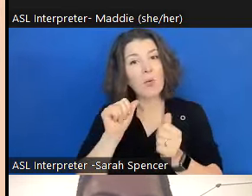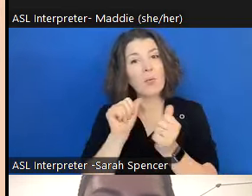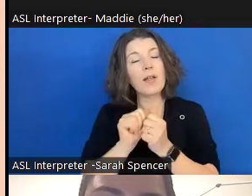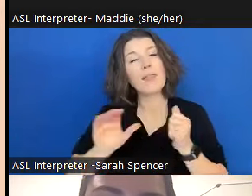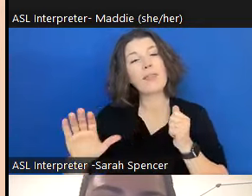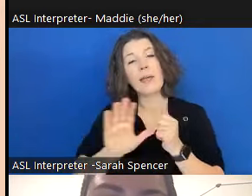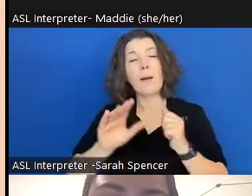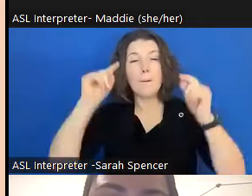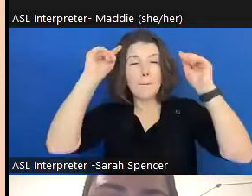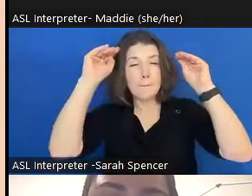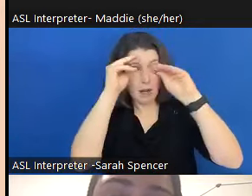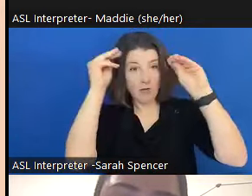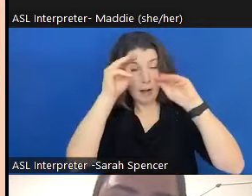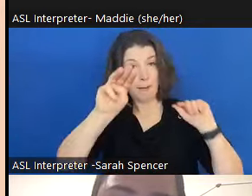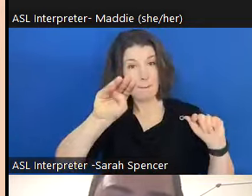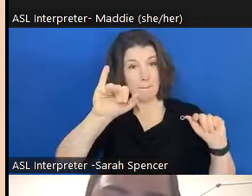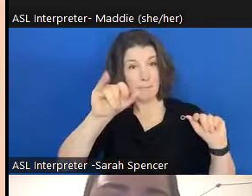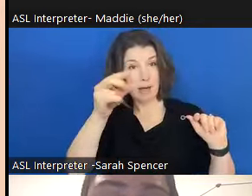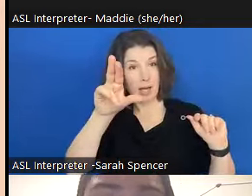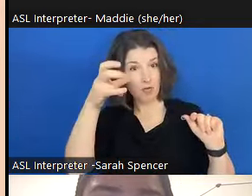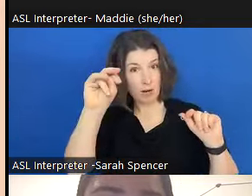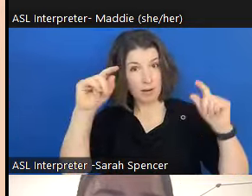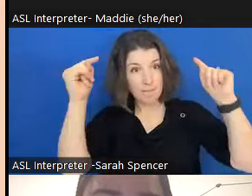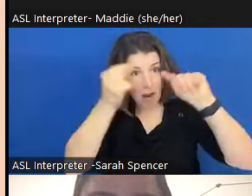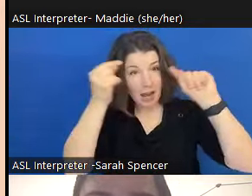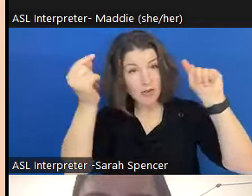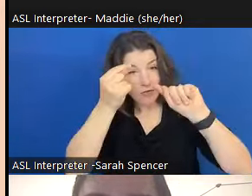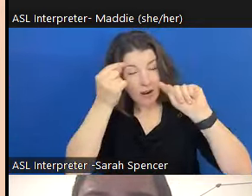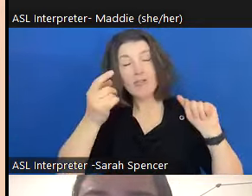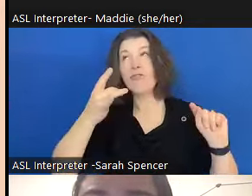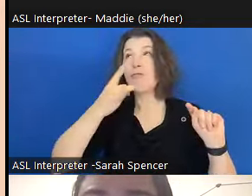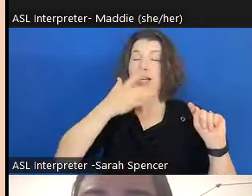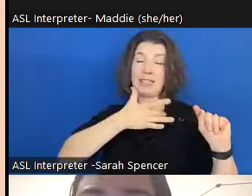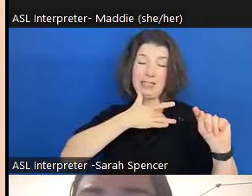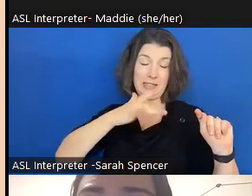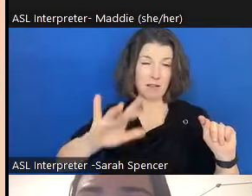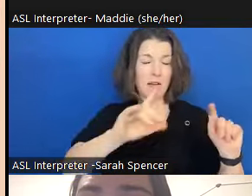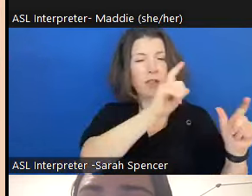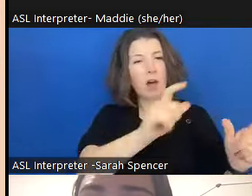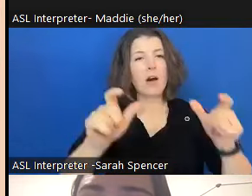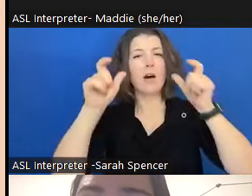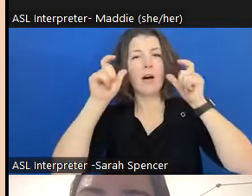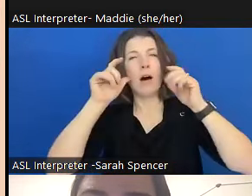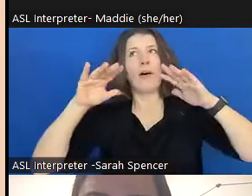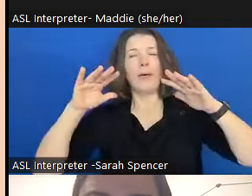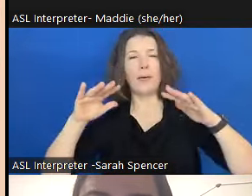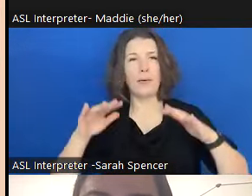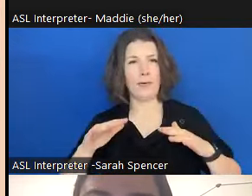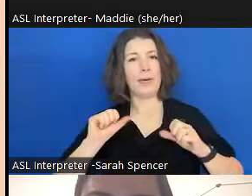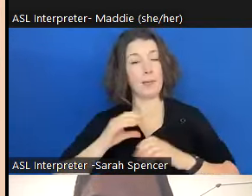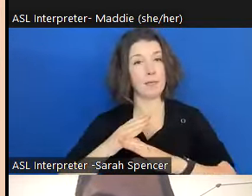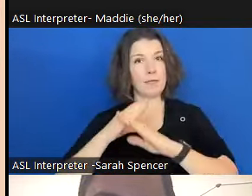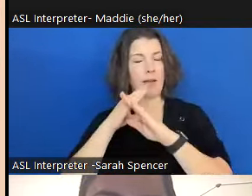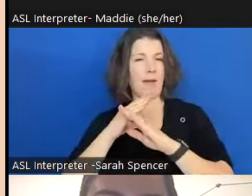patients who come in with photophobia or light sensitivity from migraines. We have the Iris Vision, which